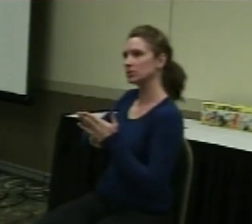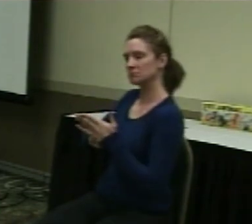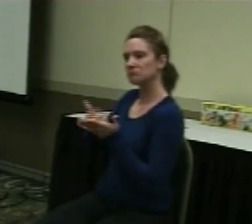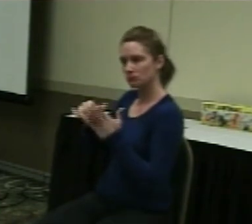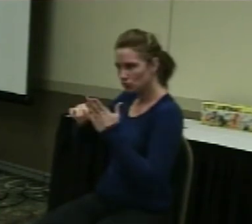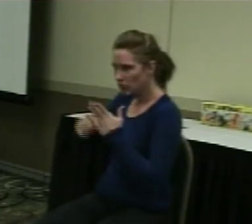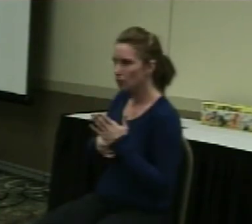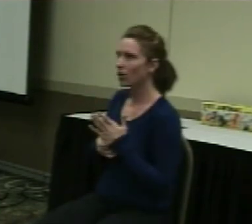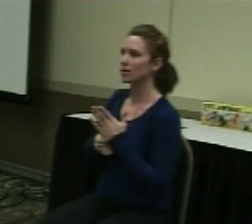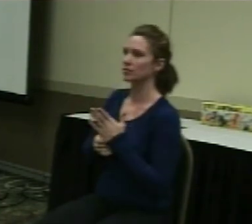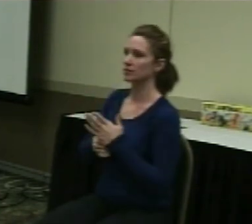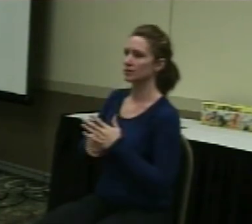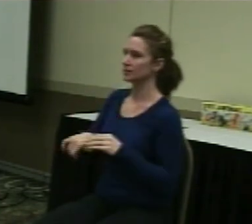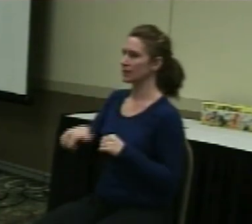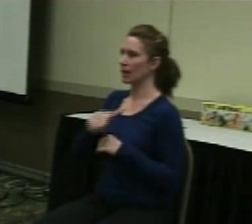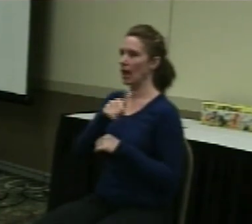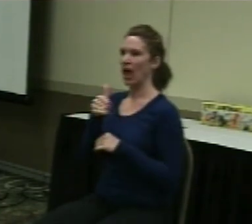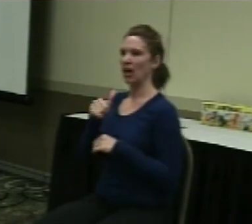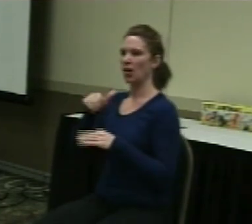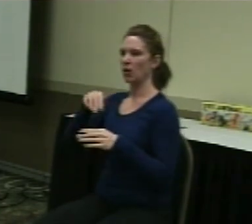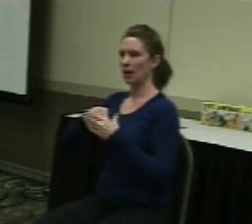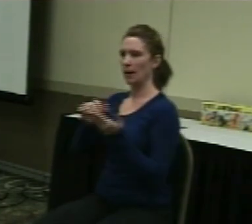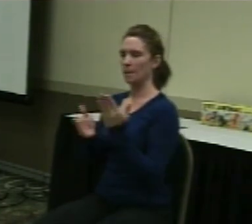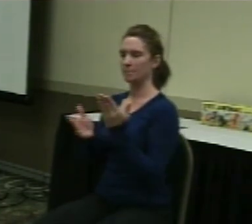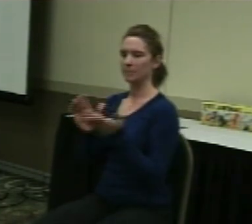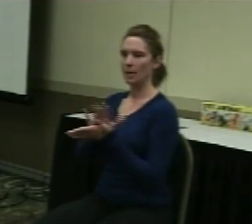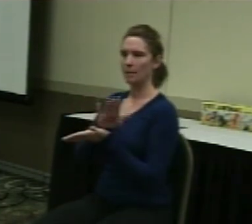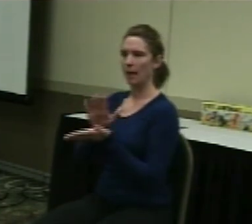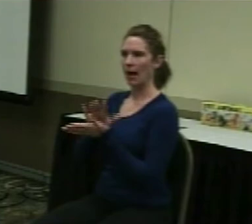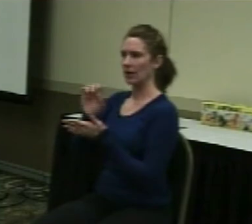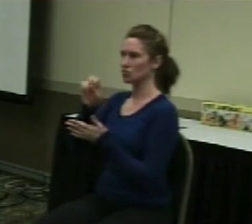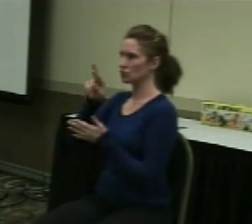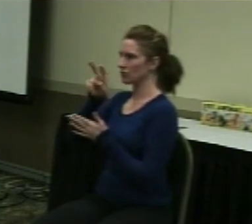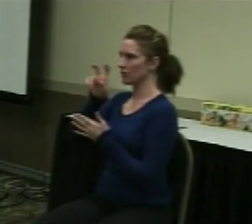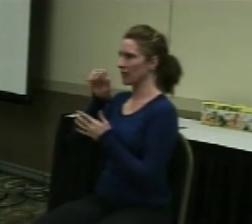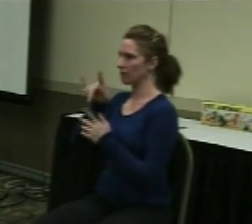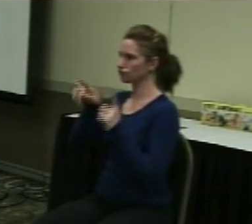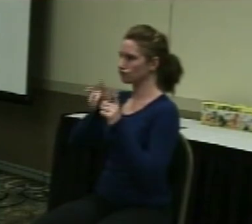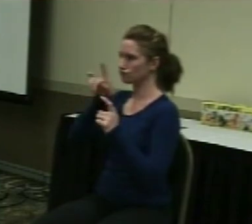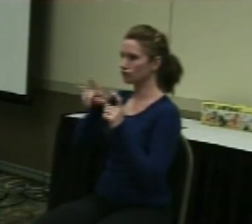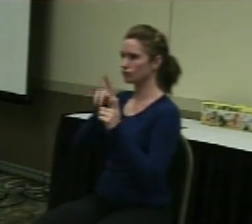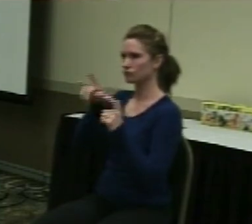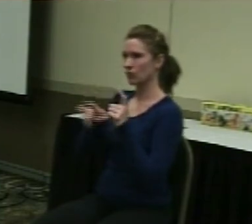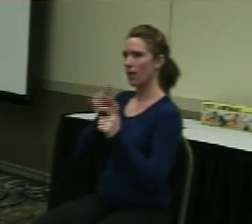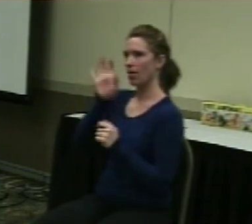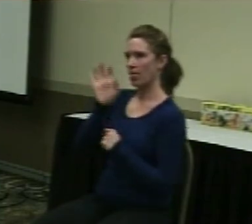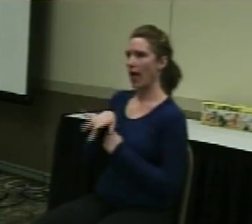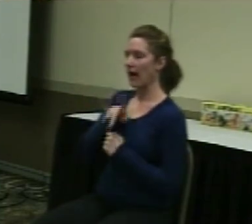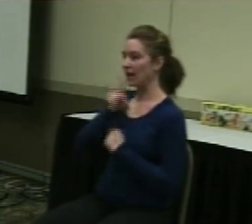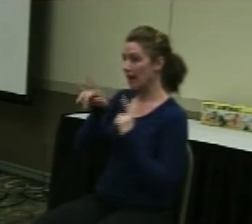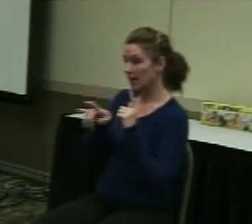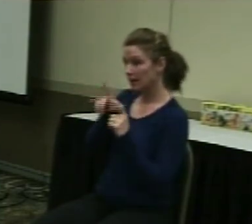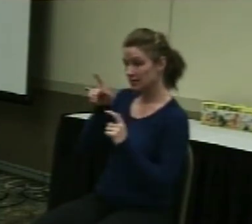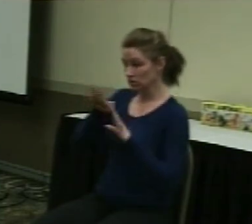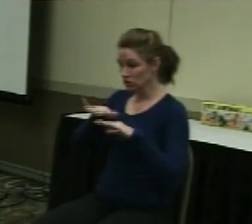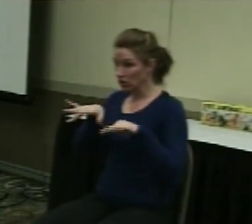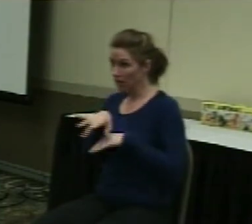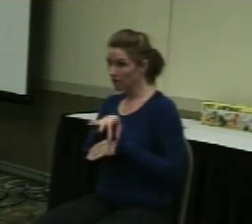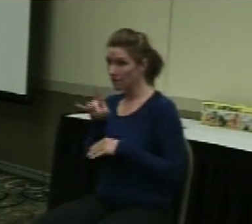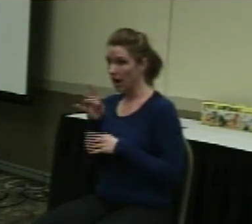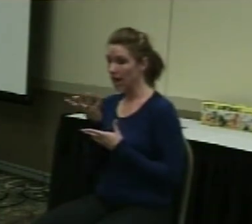another thing on your packet, is so important. You can learn so much about what does the child